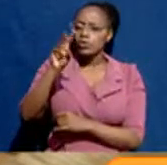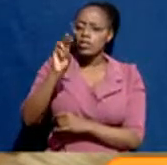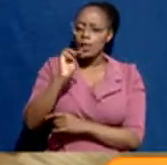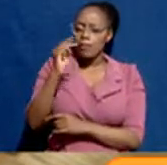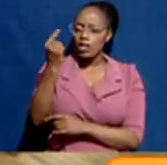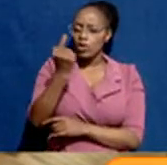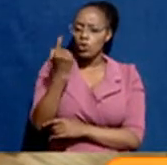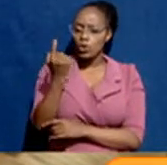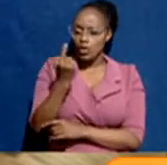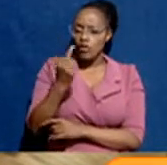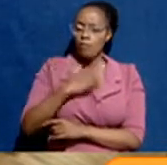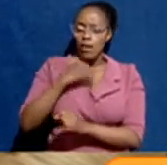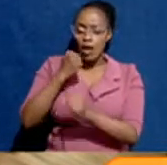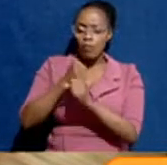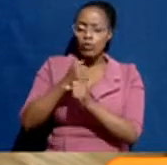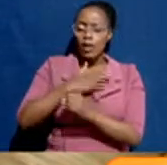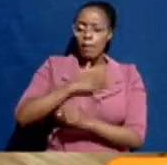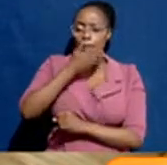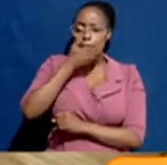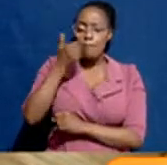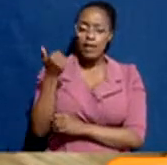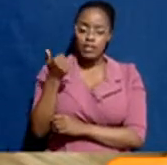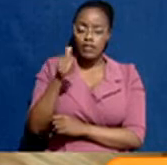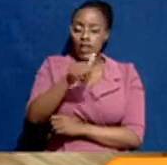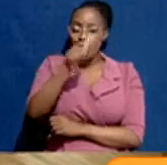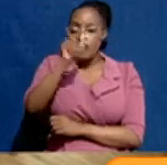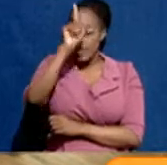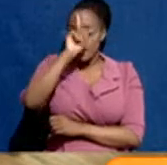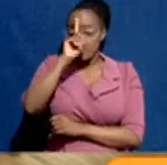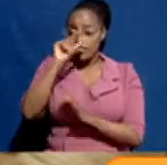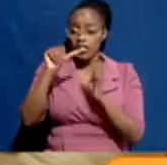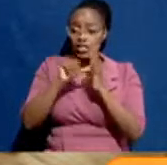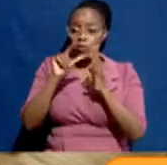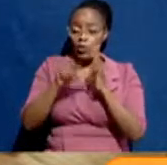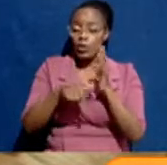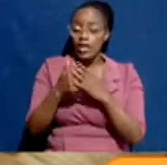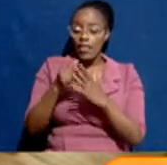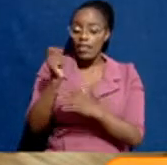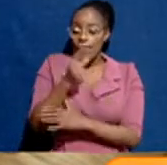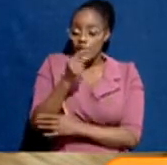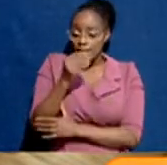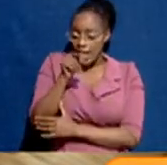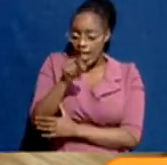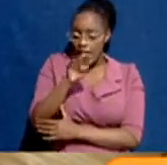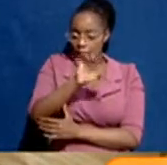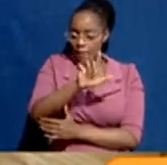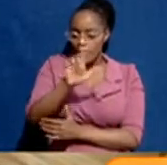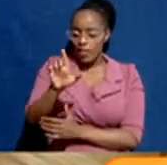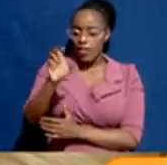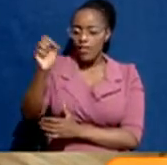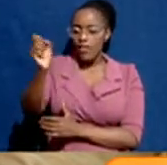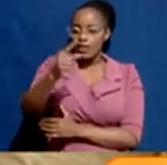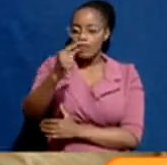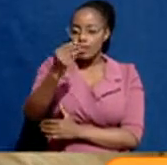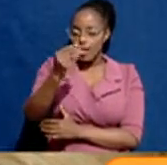only, and I'm doing my best. Another serious problem is the wage bill. Wage bill is a real thing